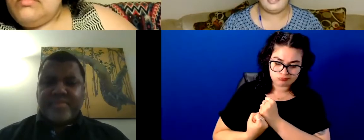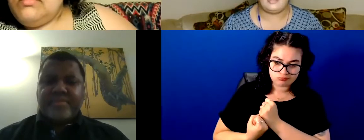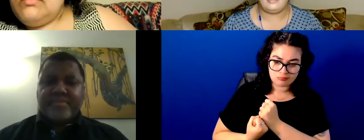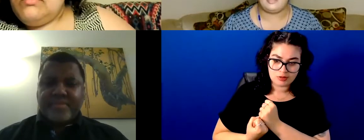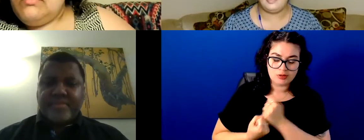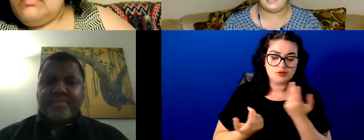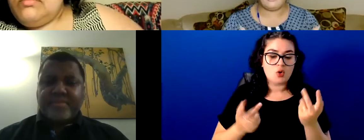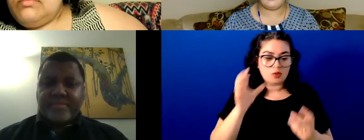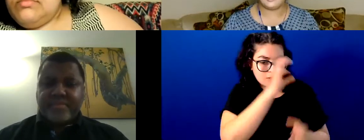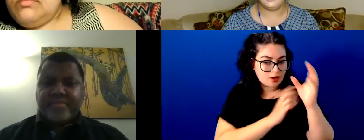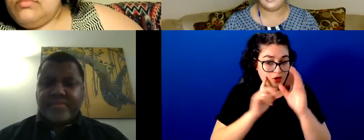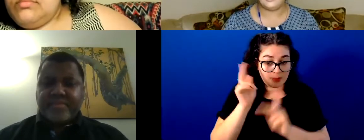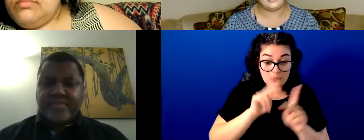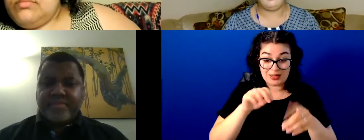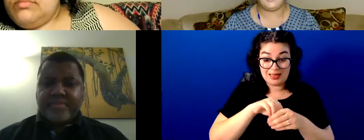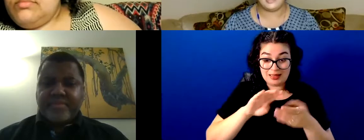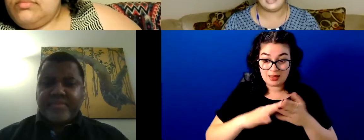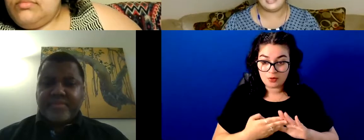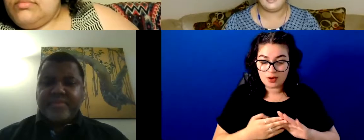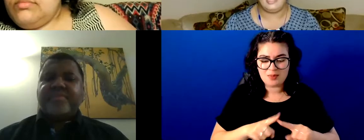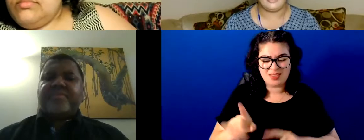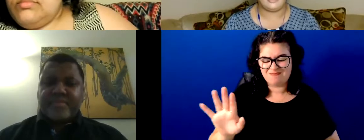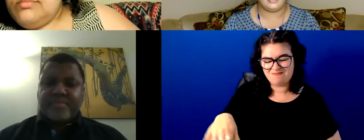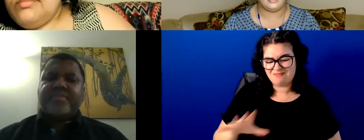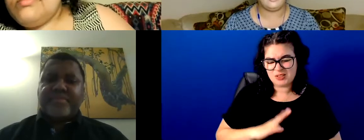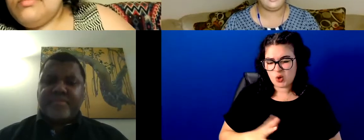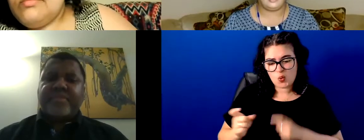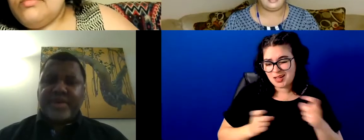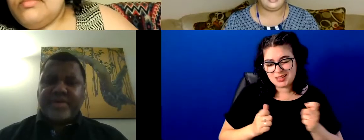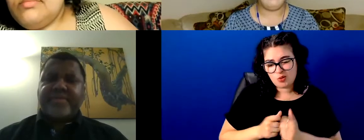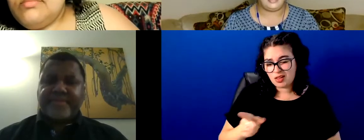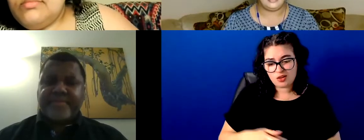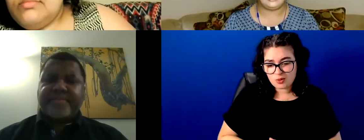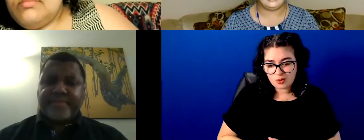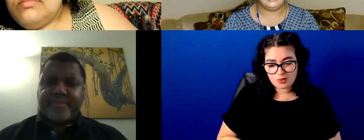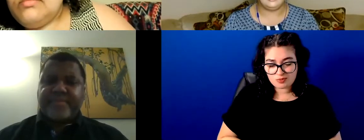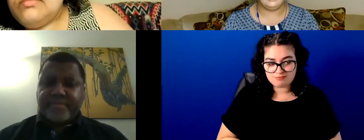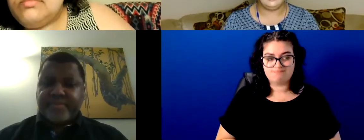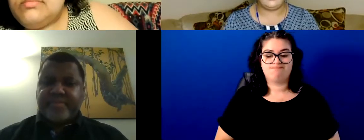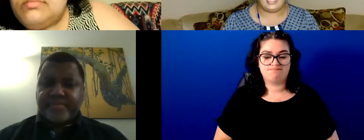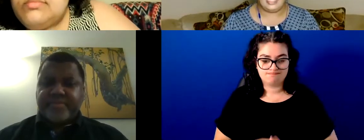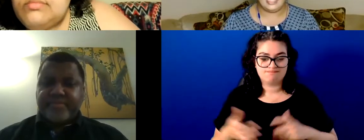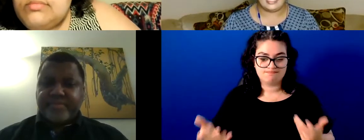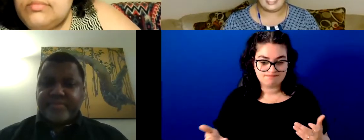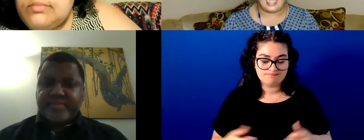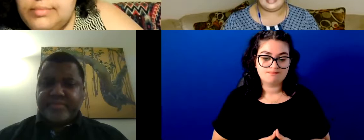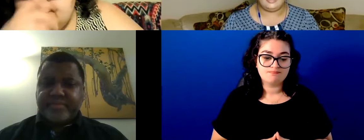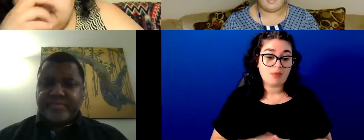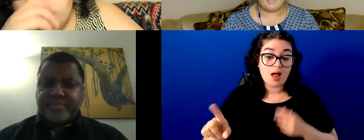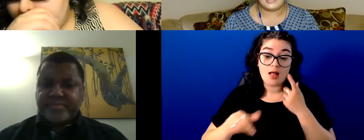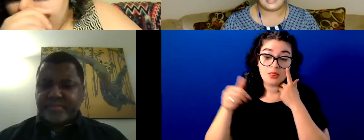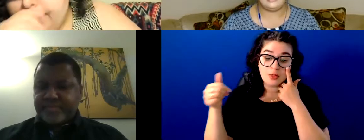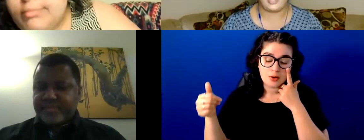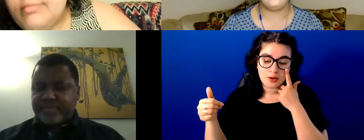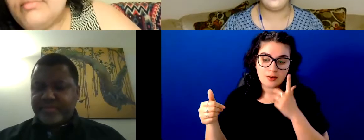within the community, and they're also, you know, like, we don't want to deal with you either, you know. And another thing is that you almost have,